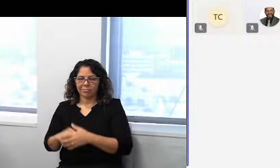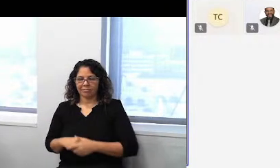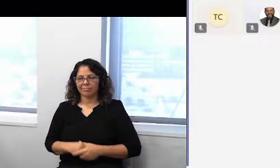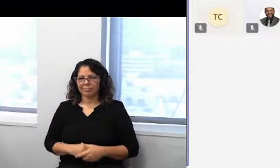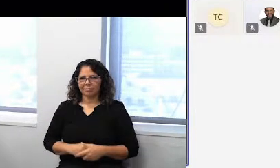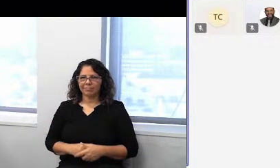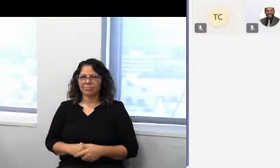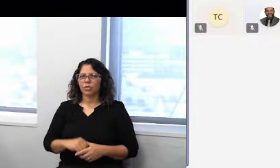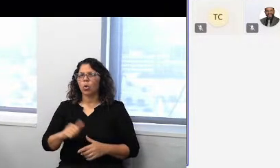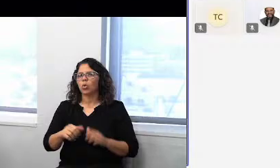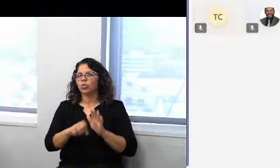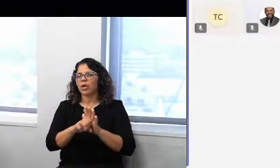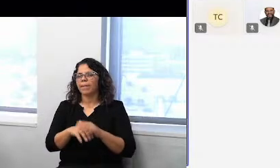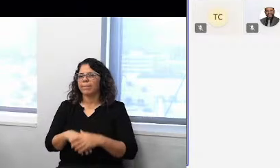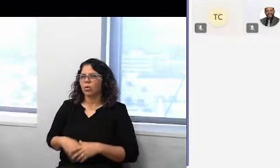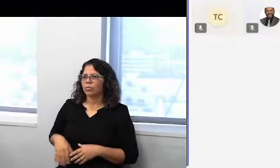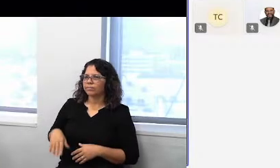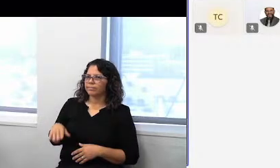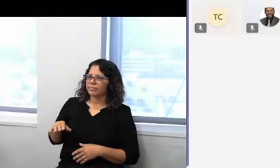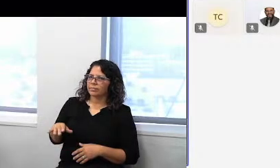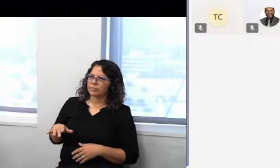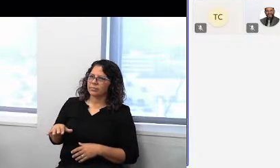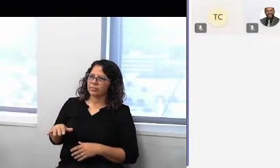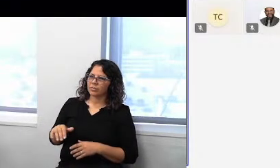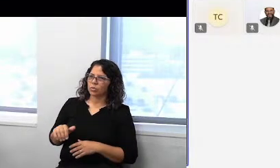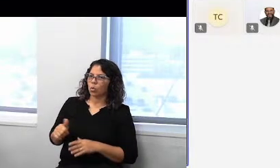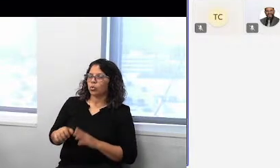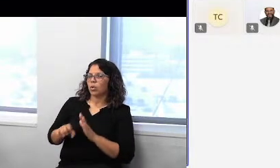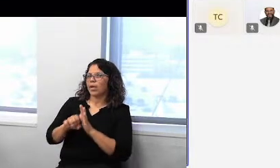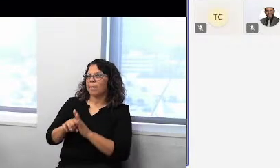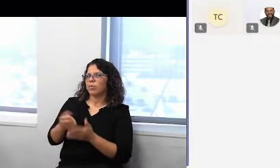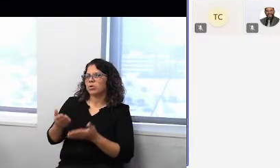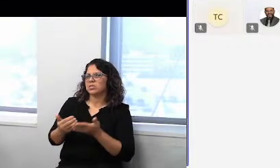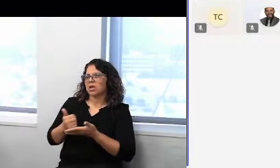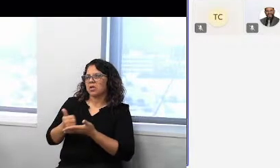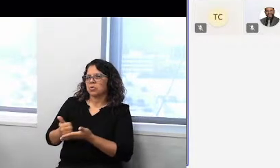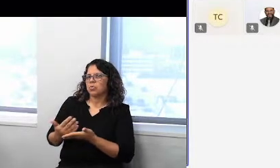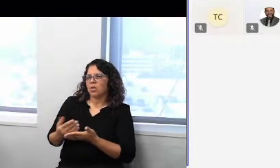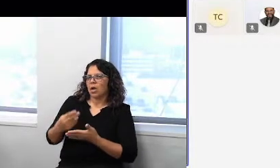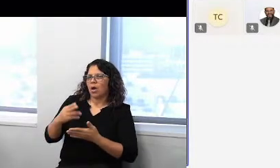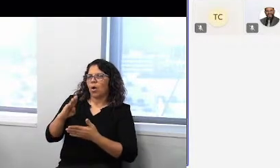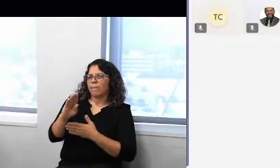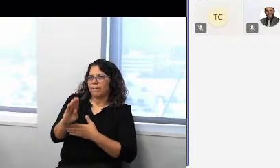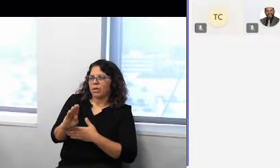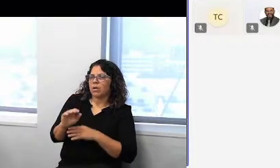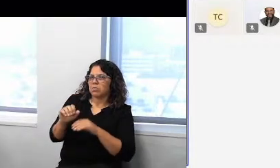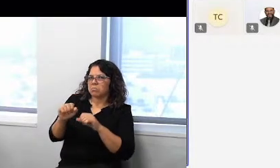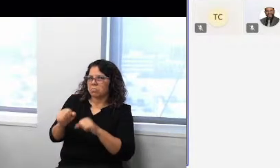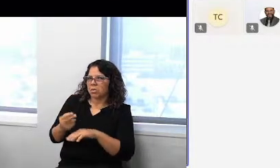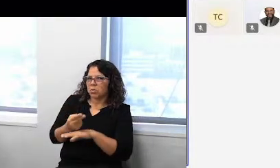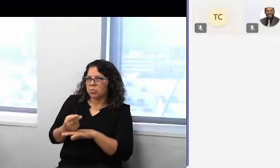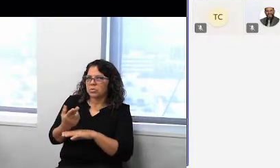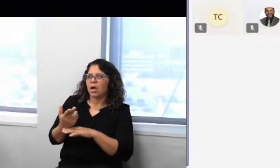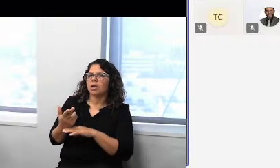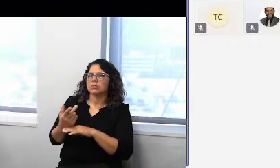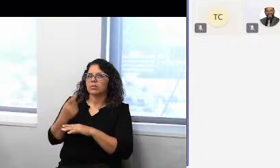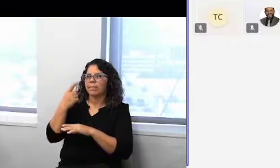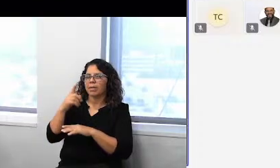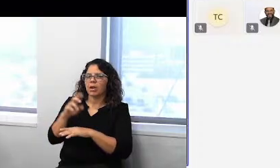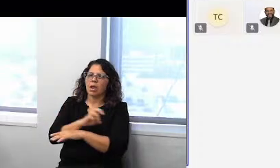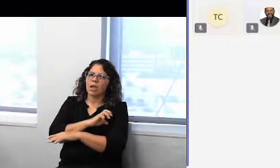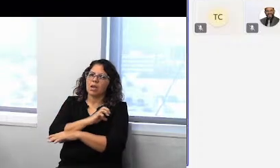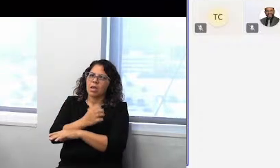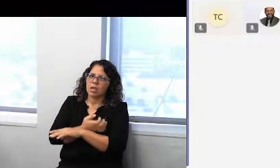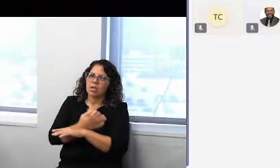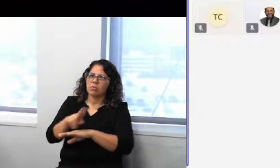help a hub serve as a renewable energy hub would be expanding bus sections. Yes.